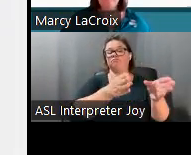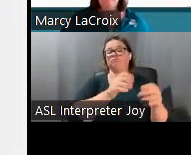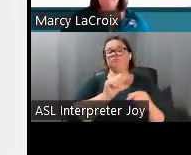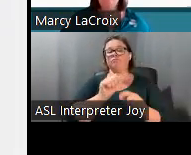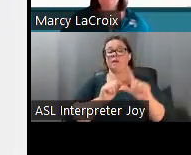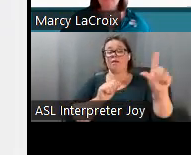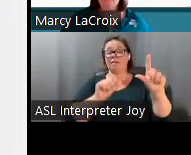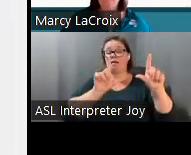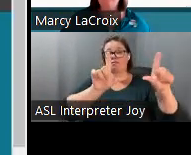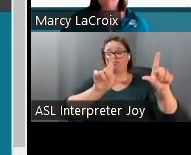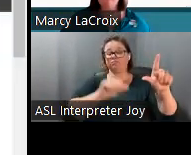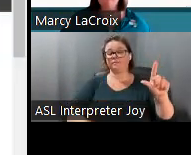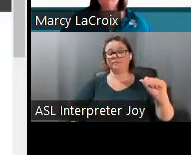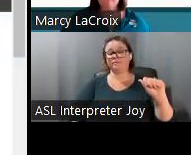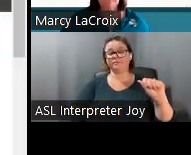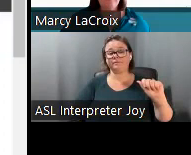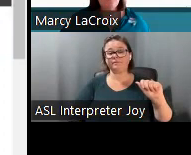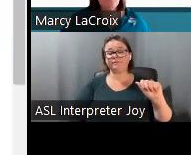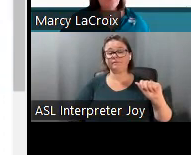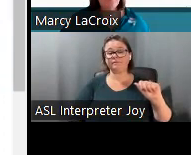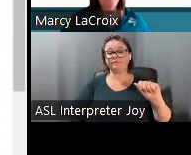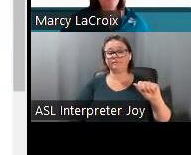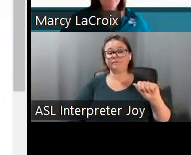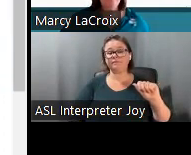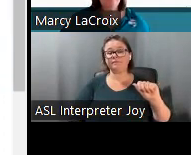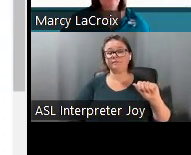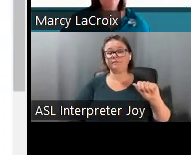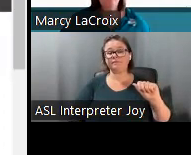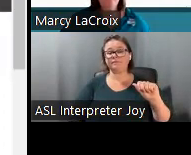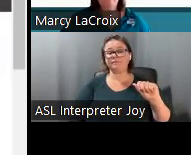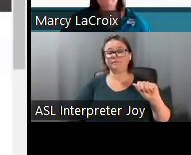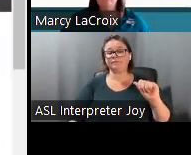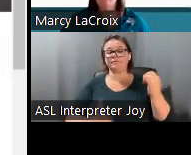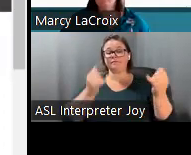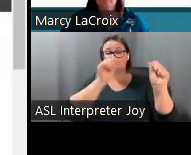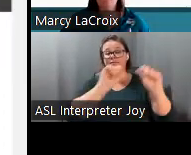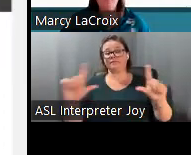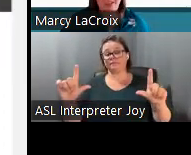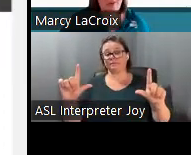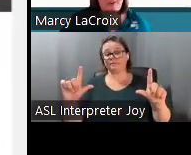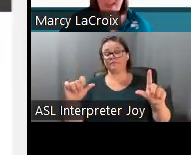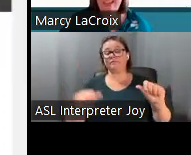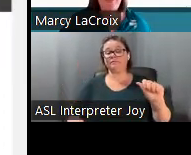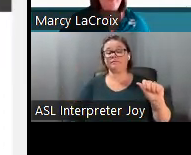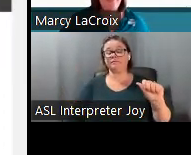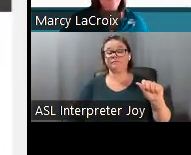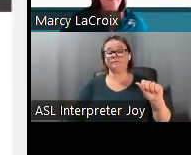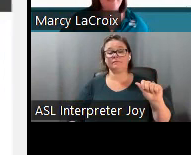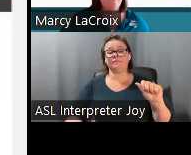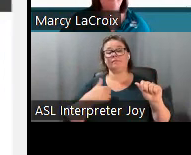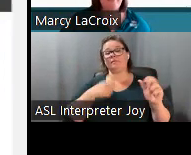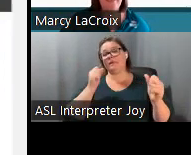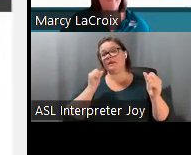side tile here. And what this brings us to is the plethora of activities